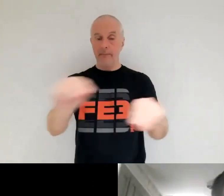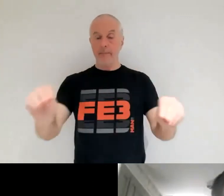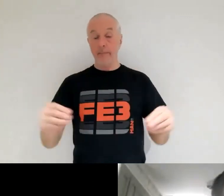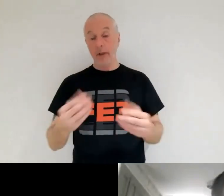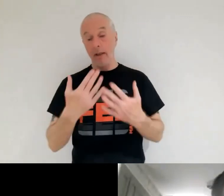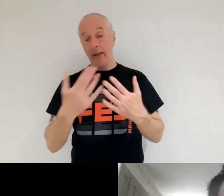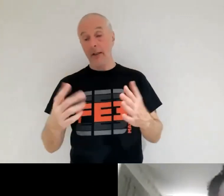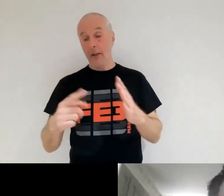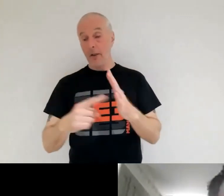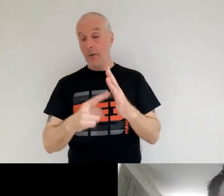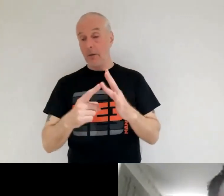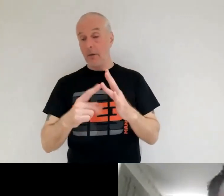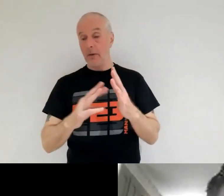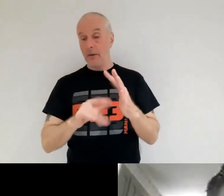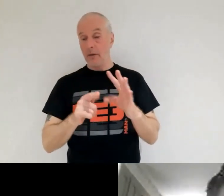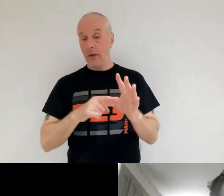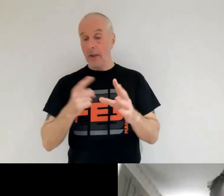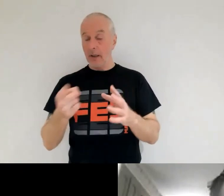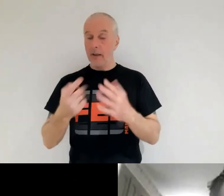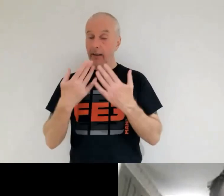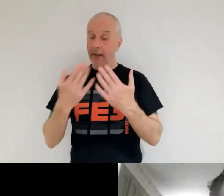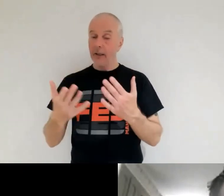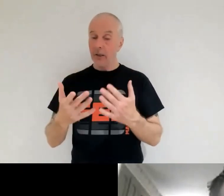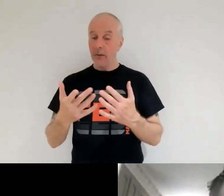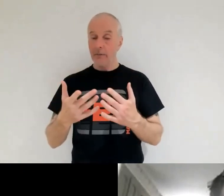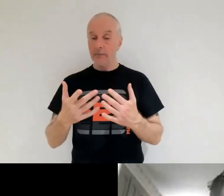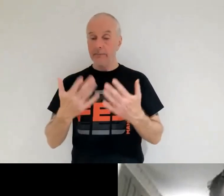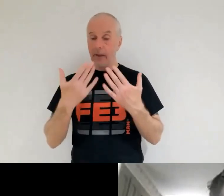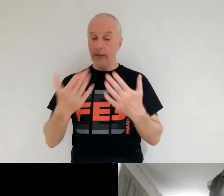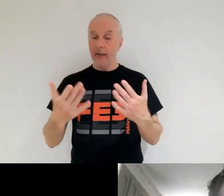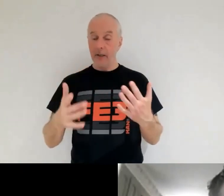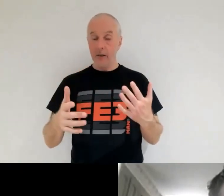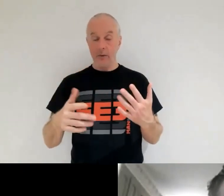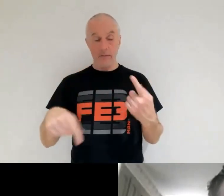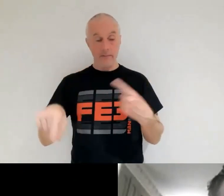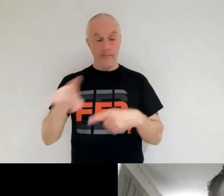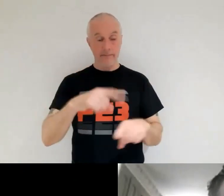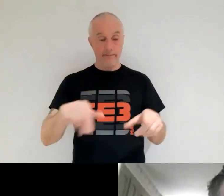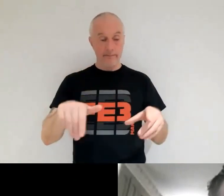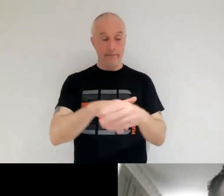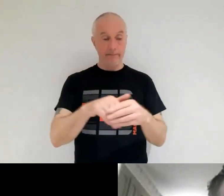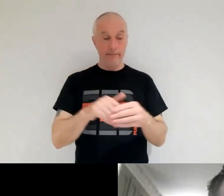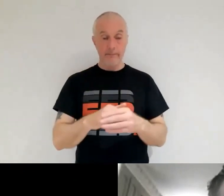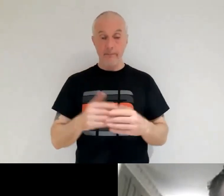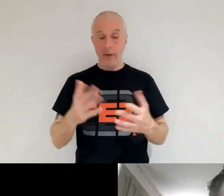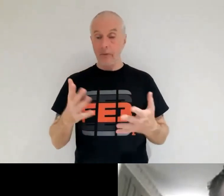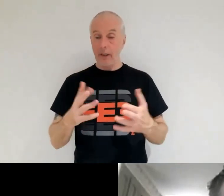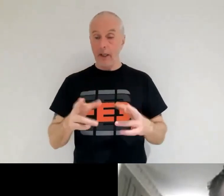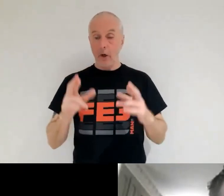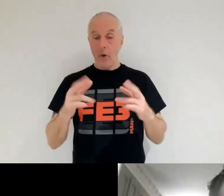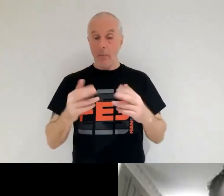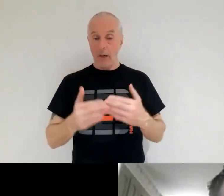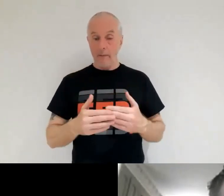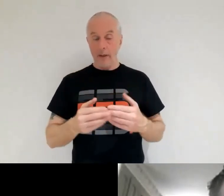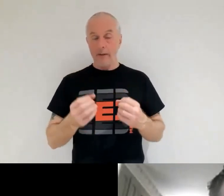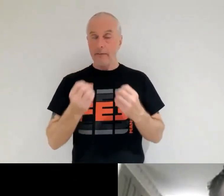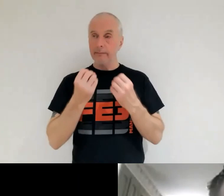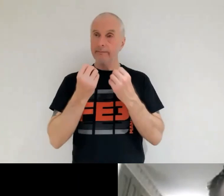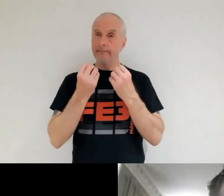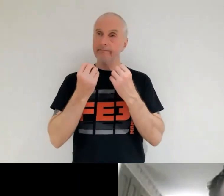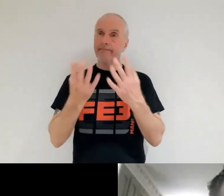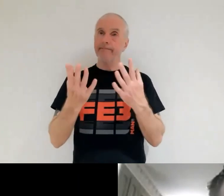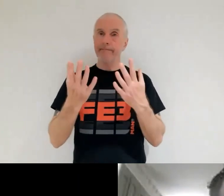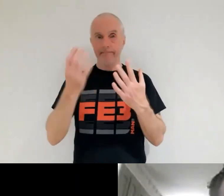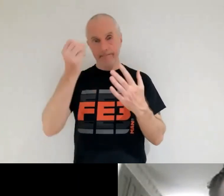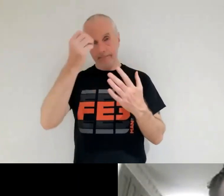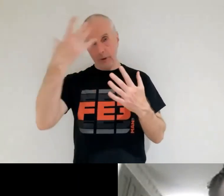again, Tommy. It's been a real pleasure to host you this evening. Thank you to everybody for taking part. I really do hope you have a wonderful summer, and all being well, we